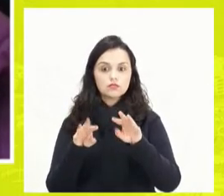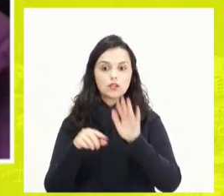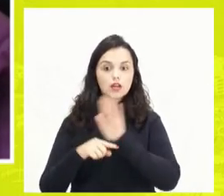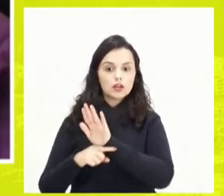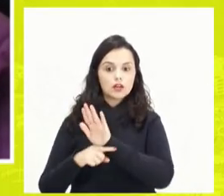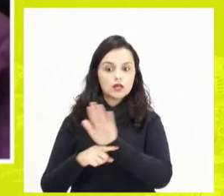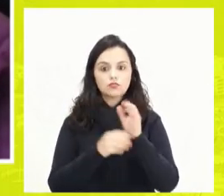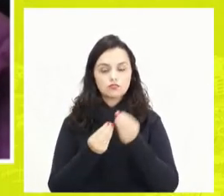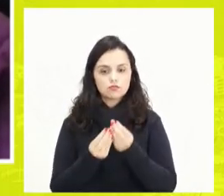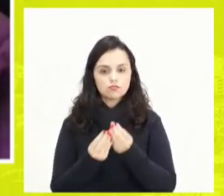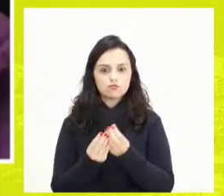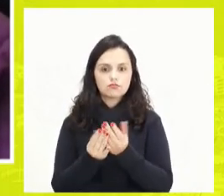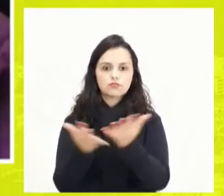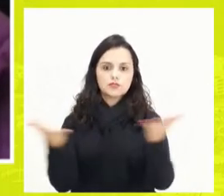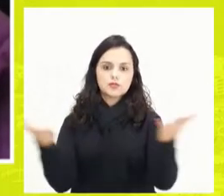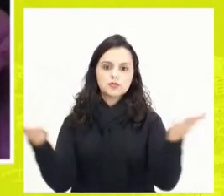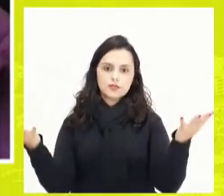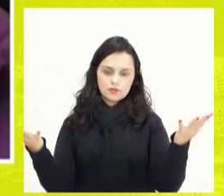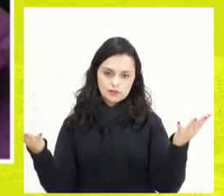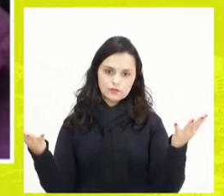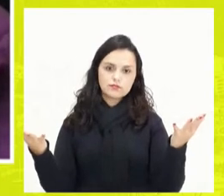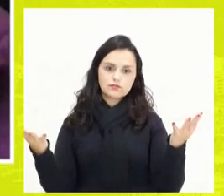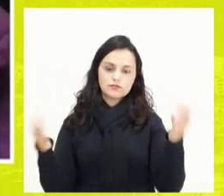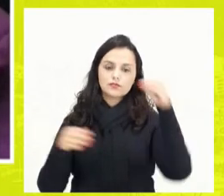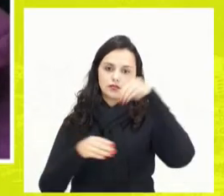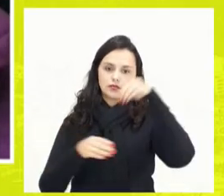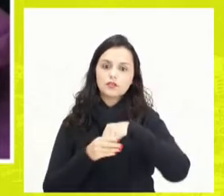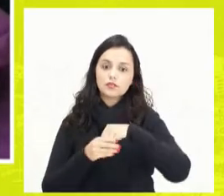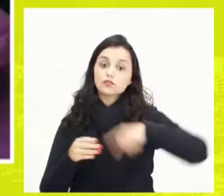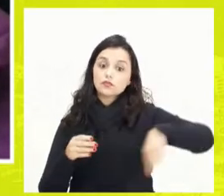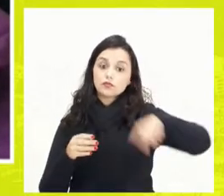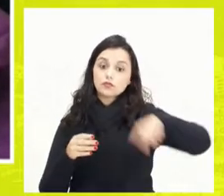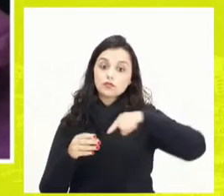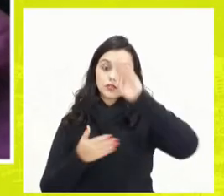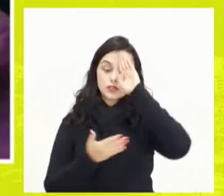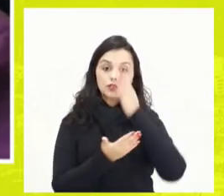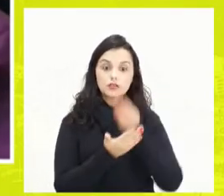multiplying factor we believe